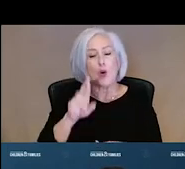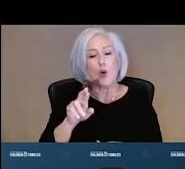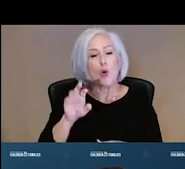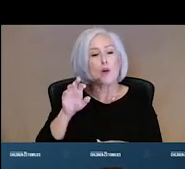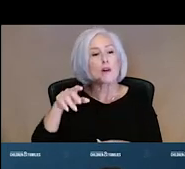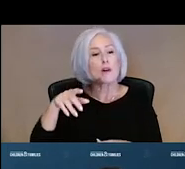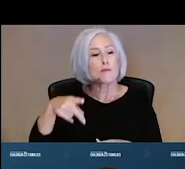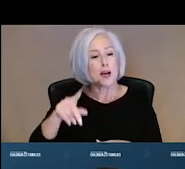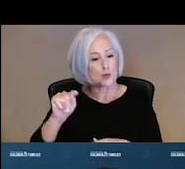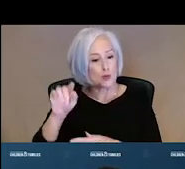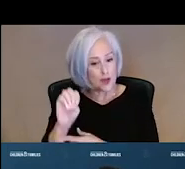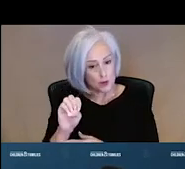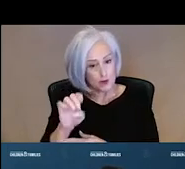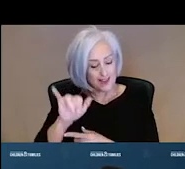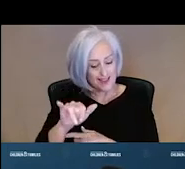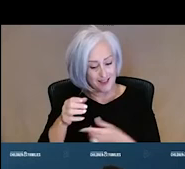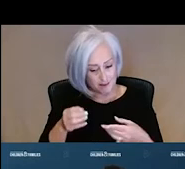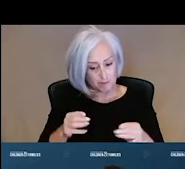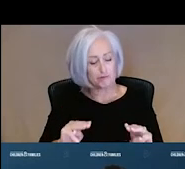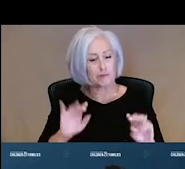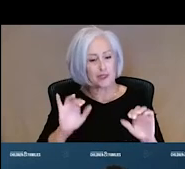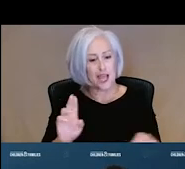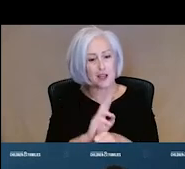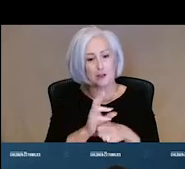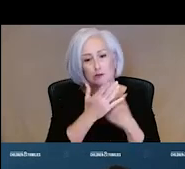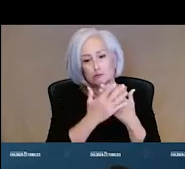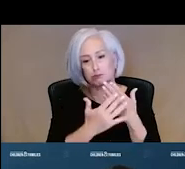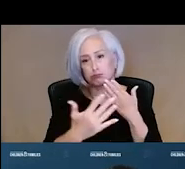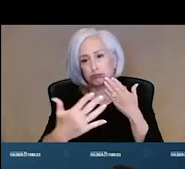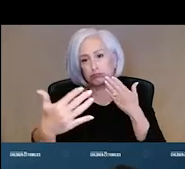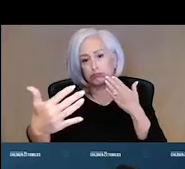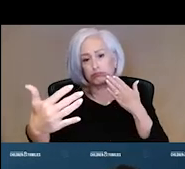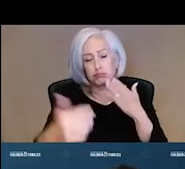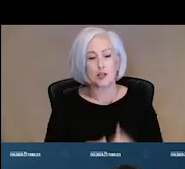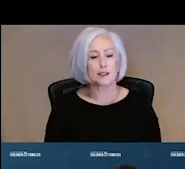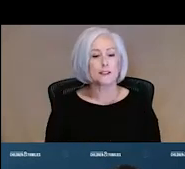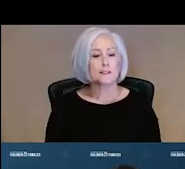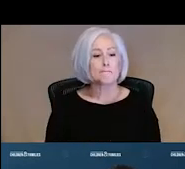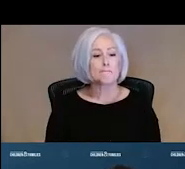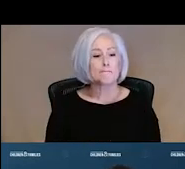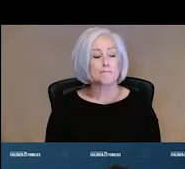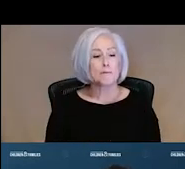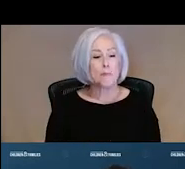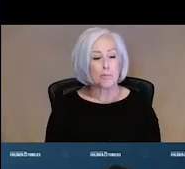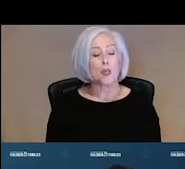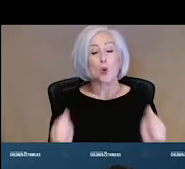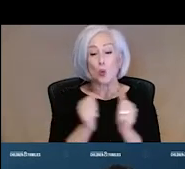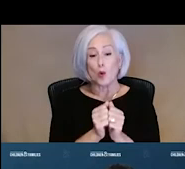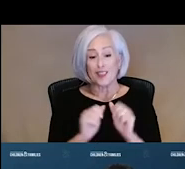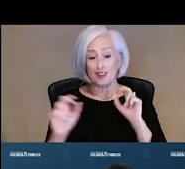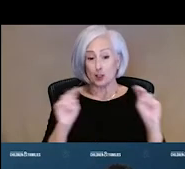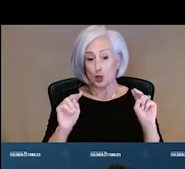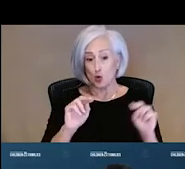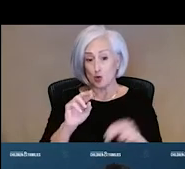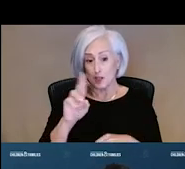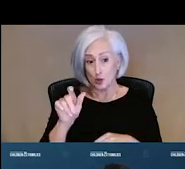method can be used indefinitely. As with the negotiated rate, the de minimis